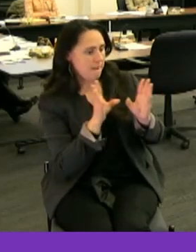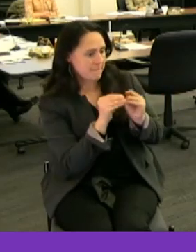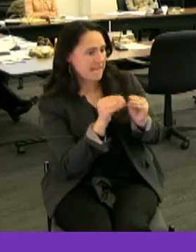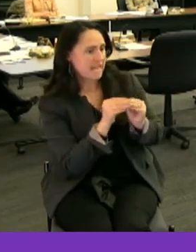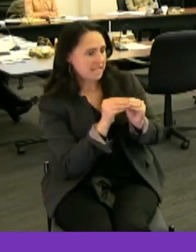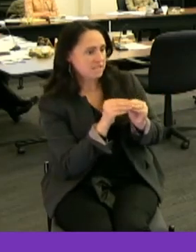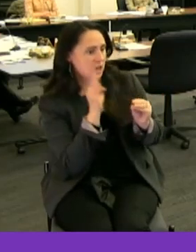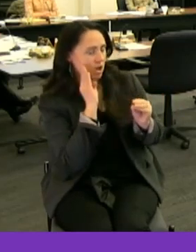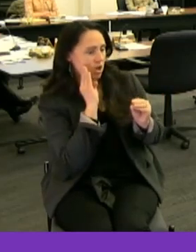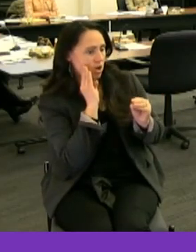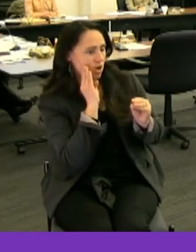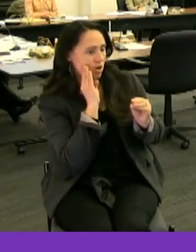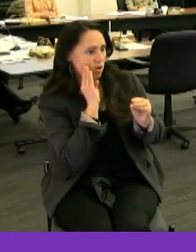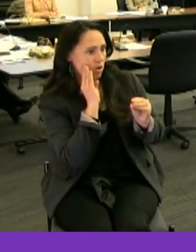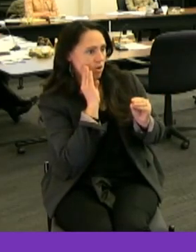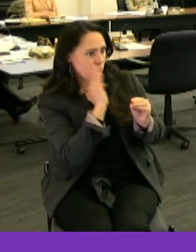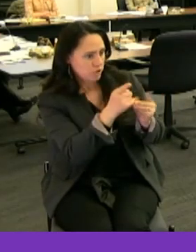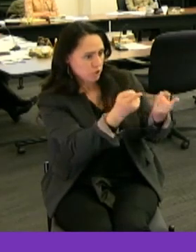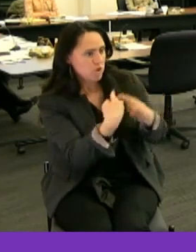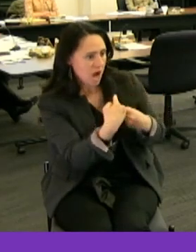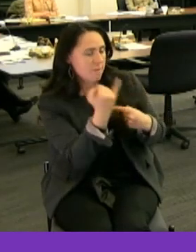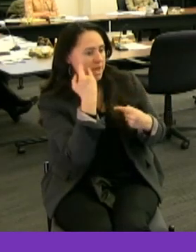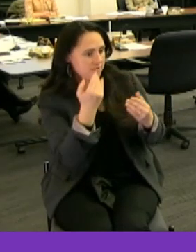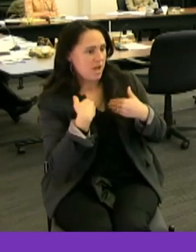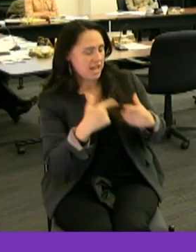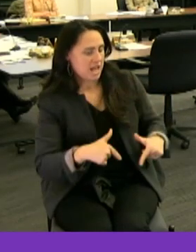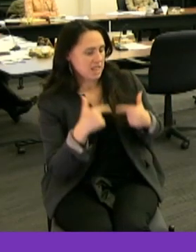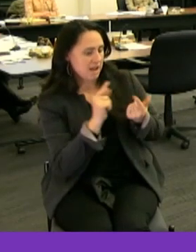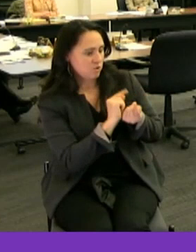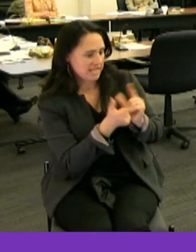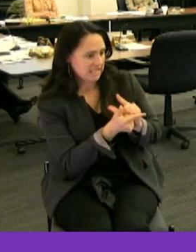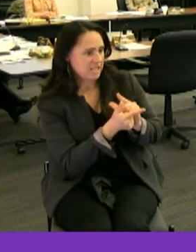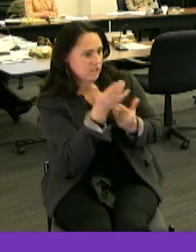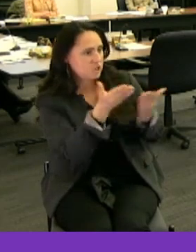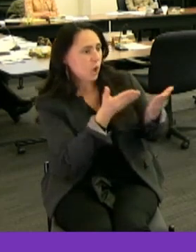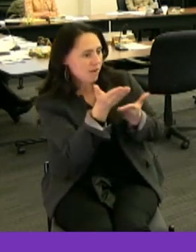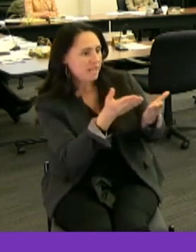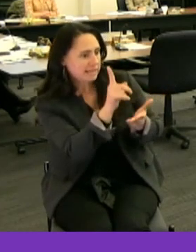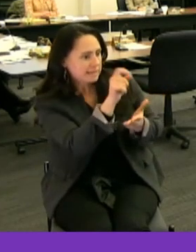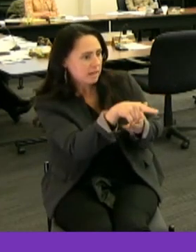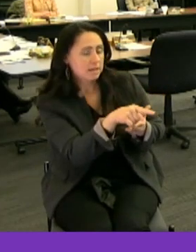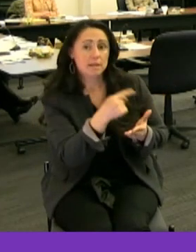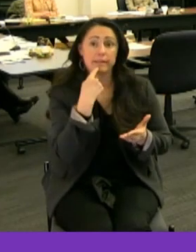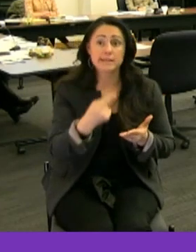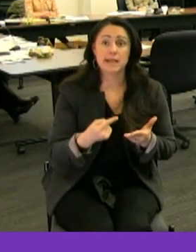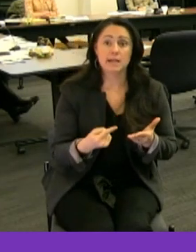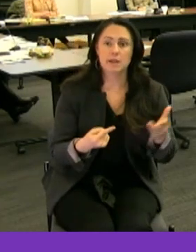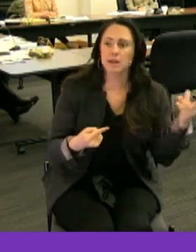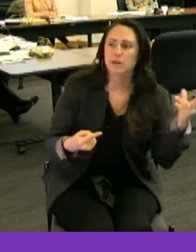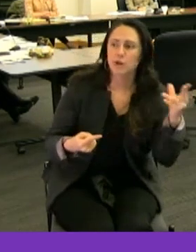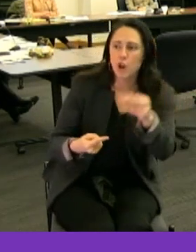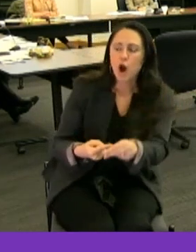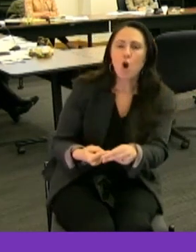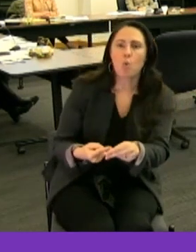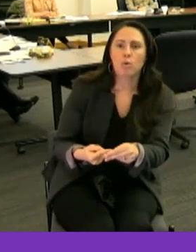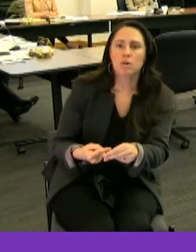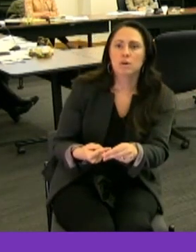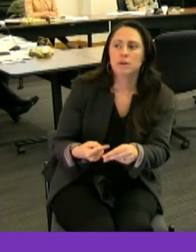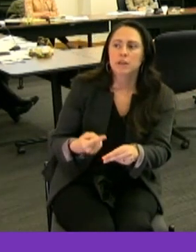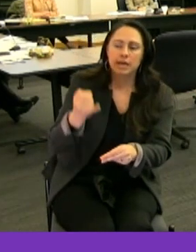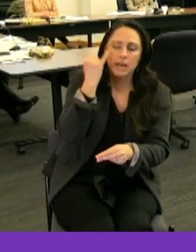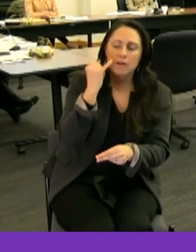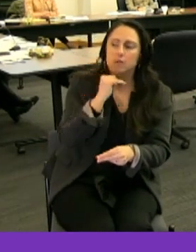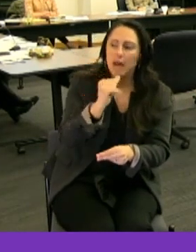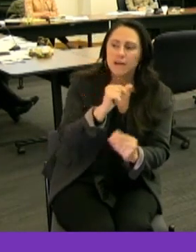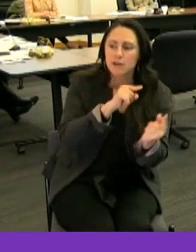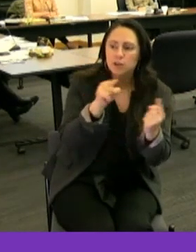it, get you to come to board meetings if we had a live translation service? And they said no, and that they weren't going to